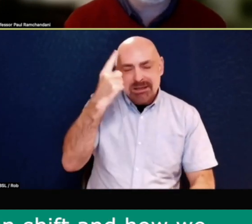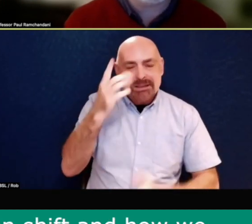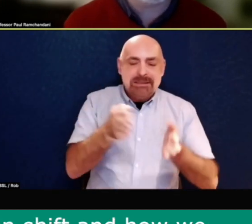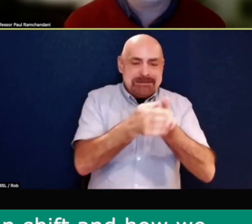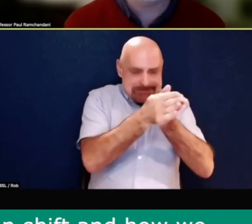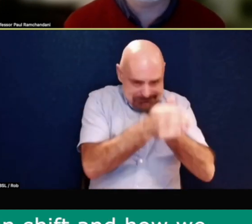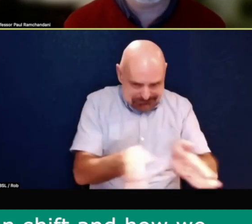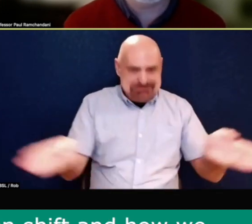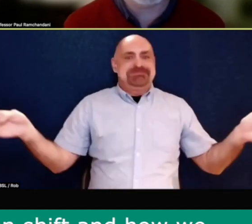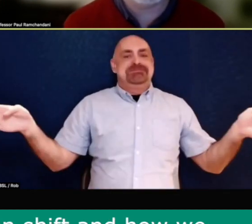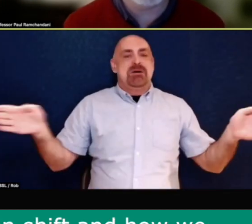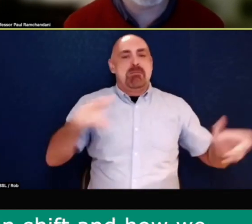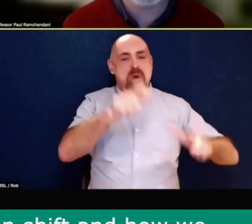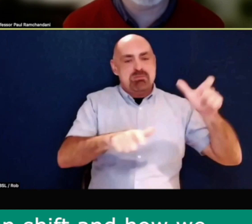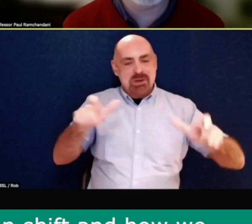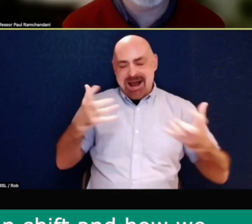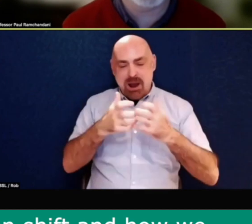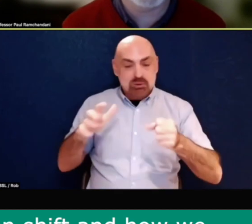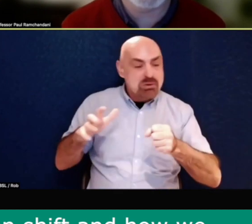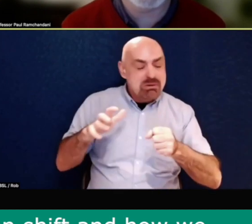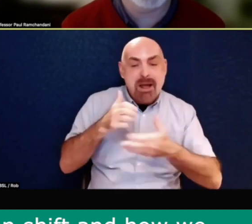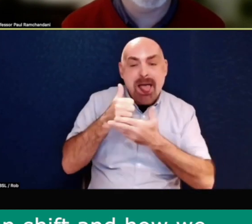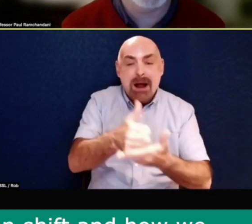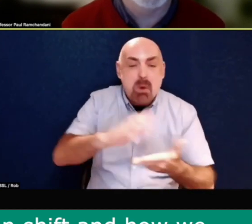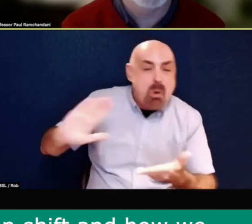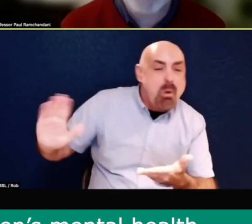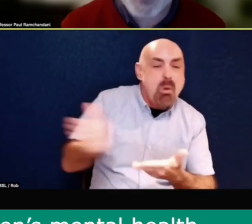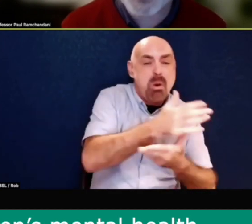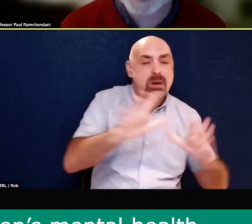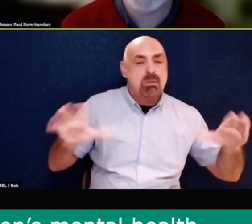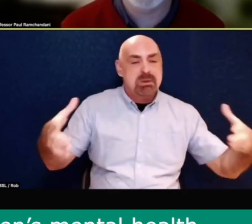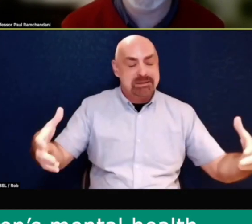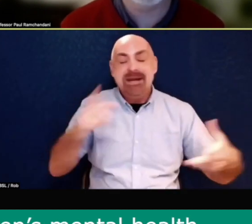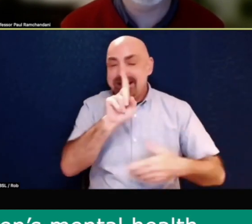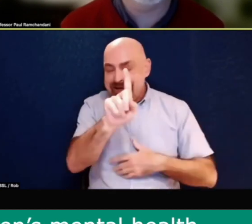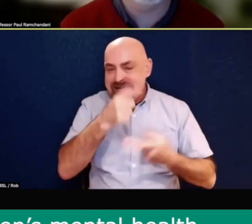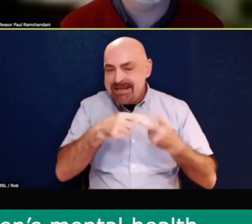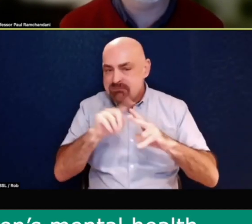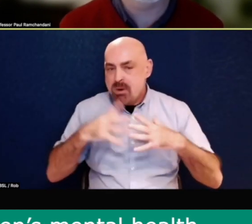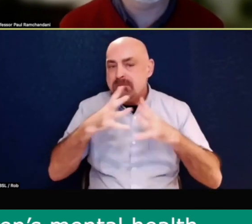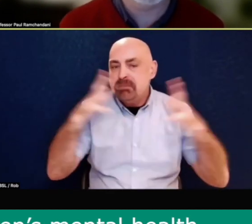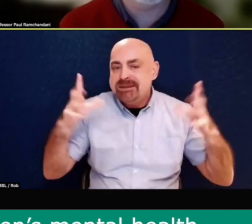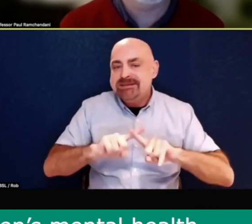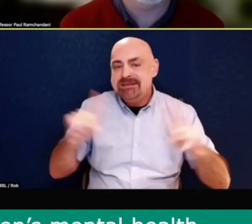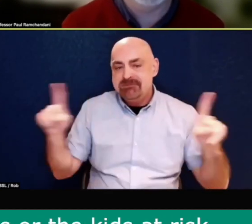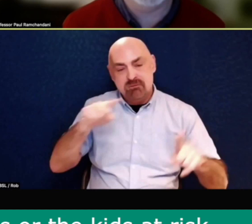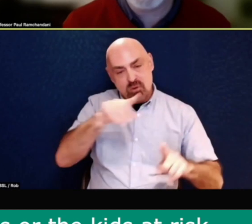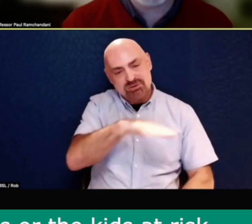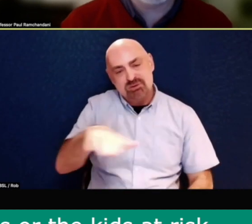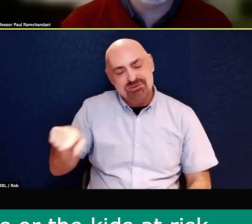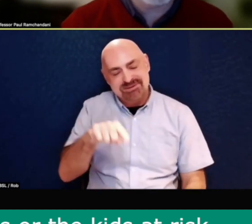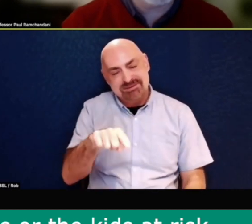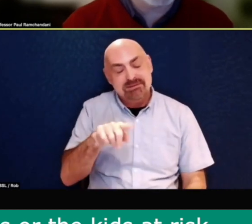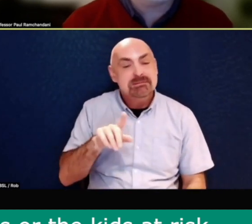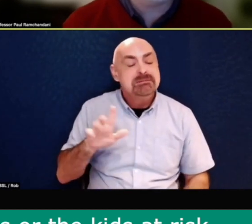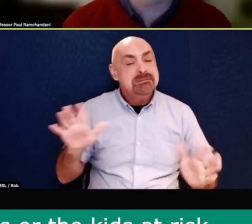about that whole population shift and how we manage that whole population shift if we want to make the biggest difference to children's mental health. And that's not